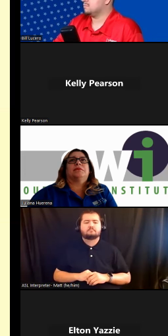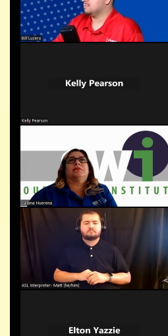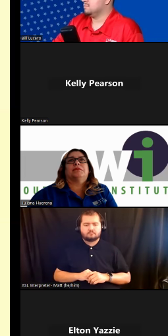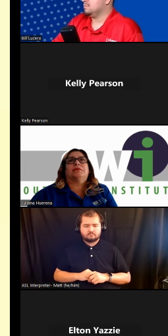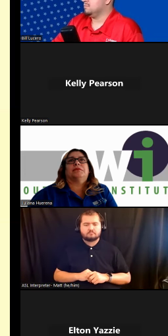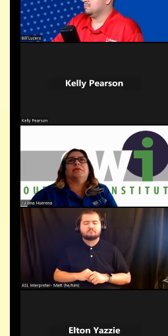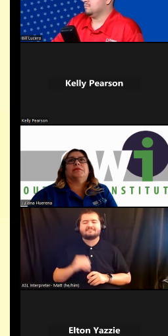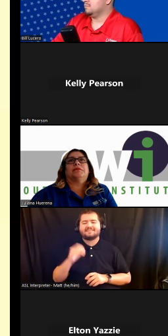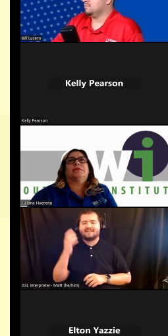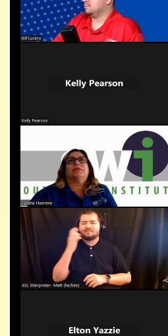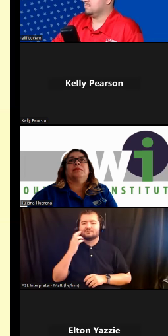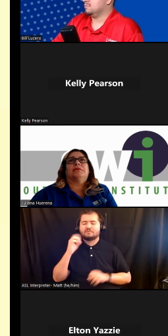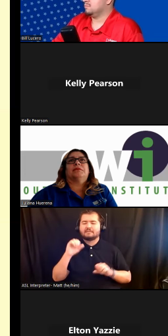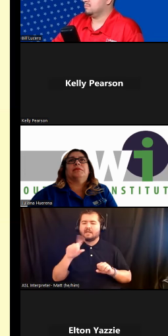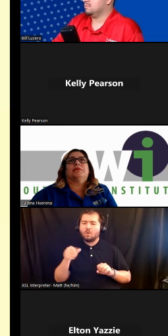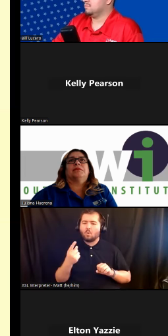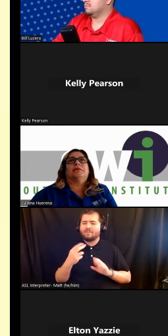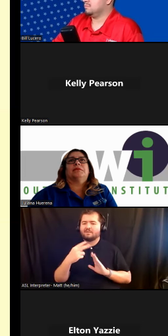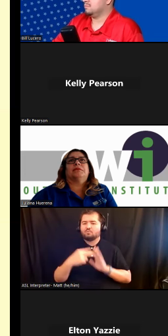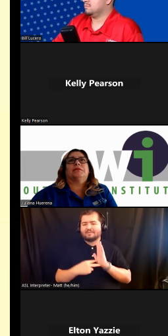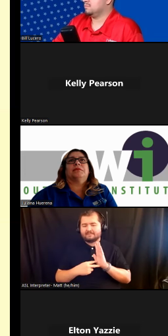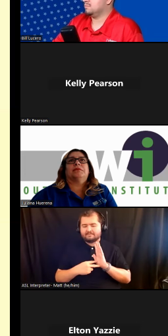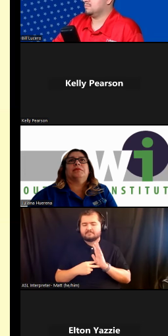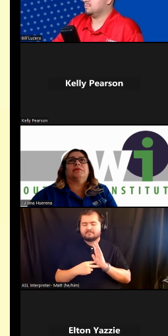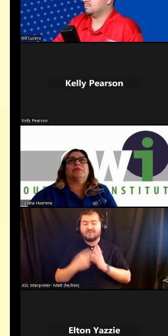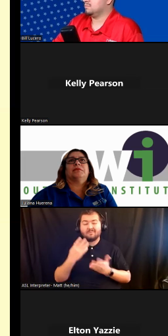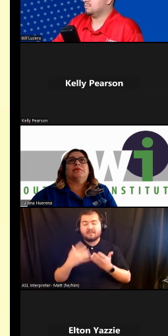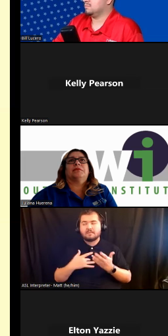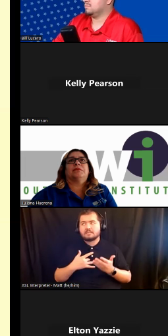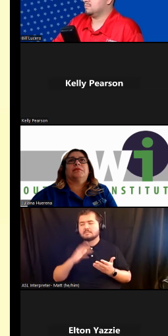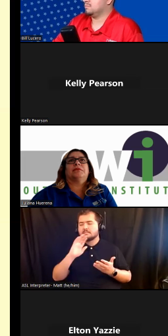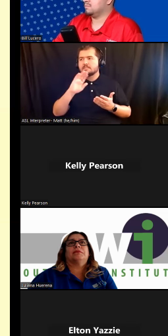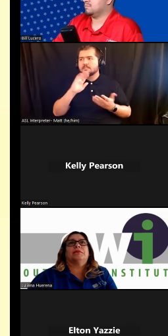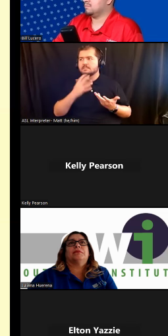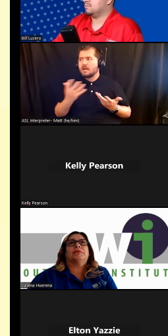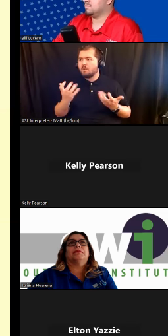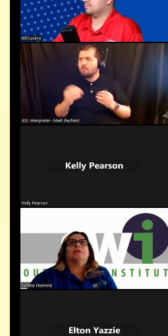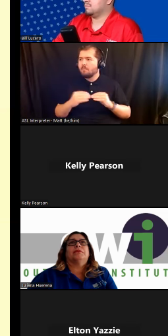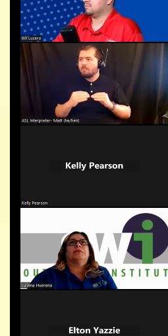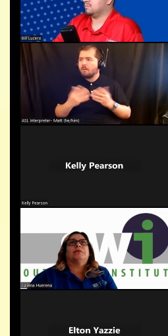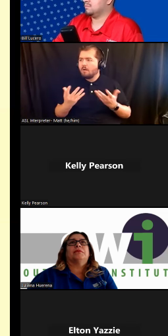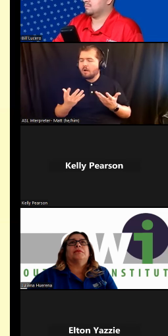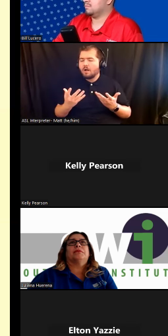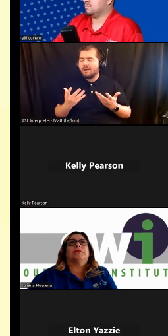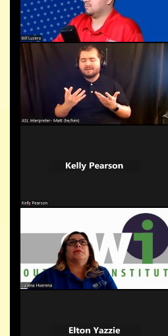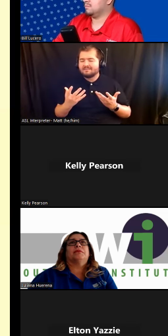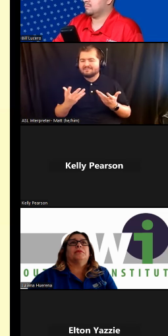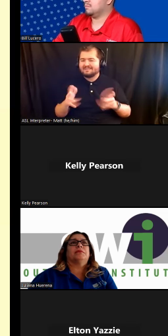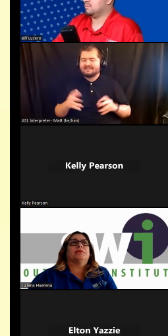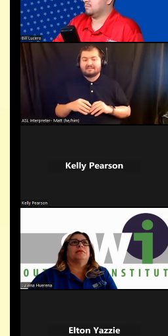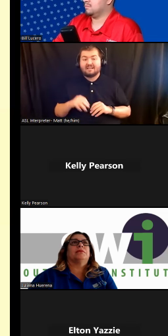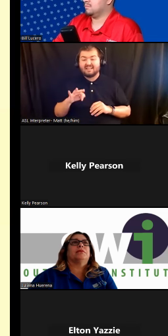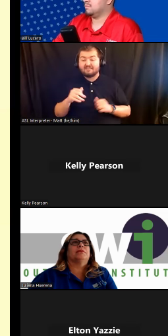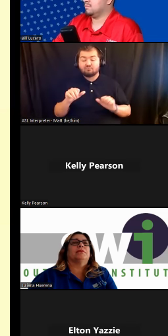read and not explain. People may get frustrated with it, but the only thing that they can do is read it, because if they start trying to explain things to